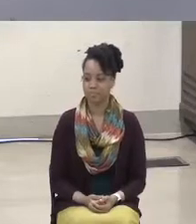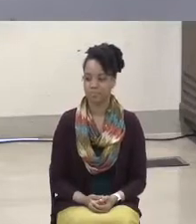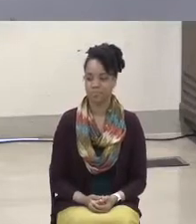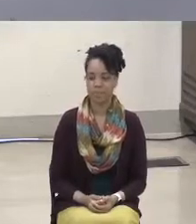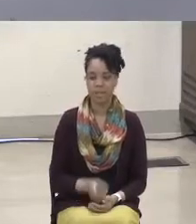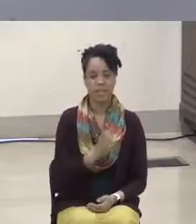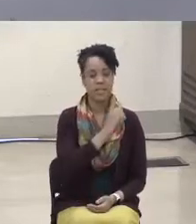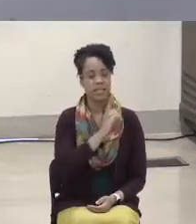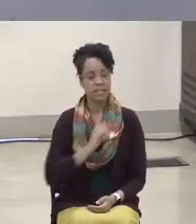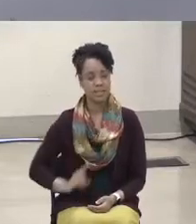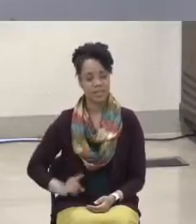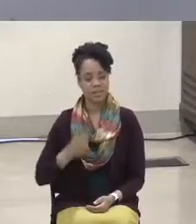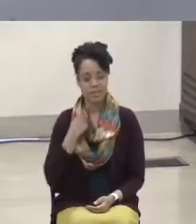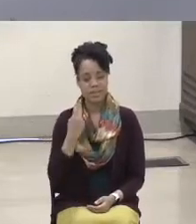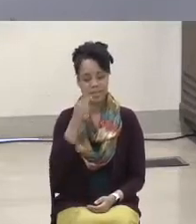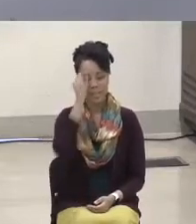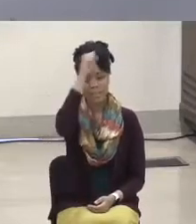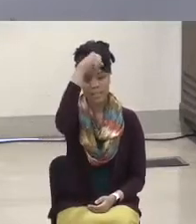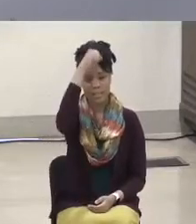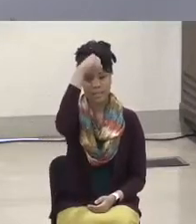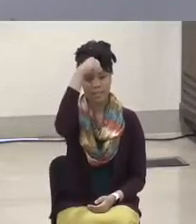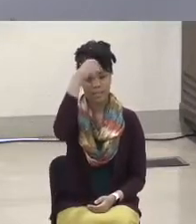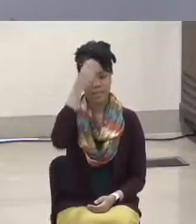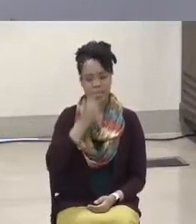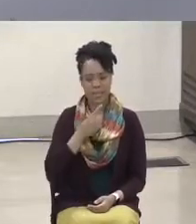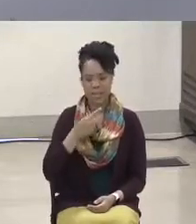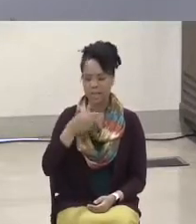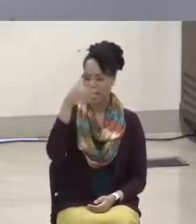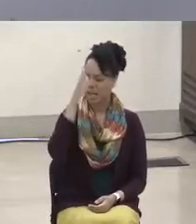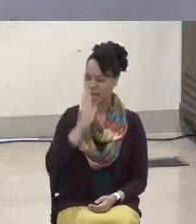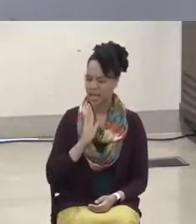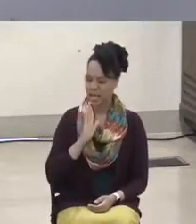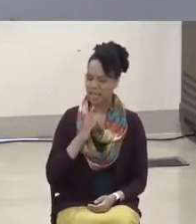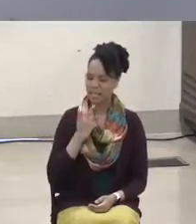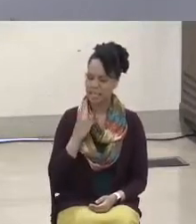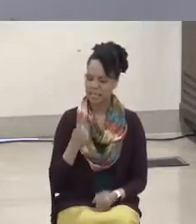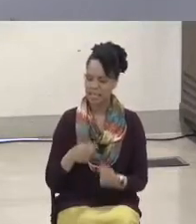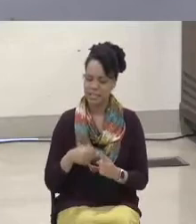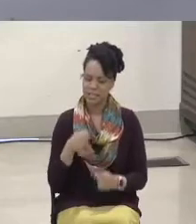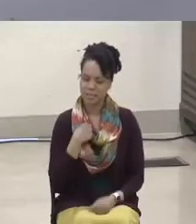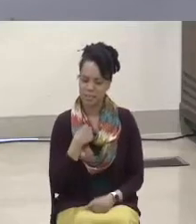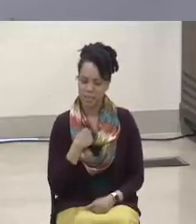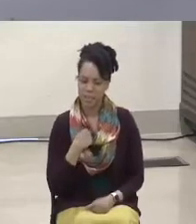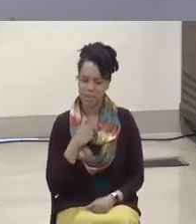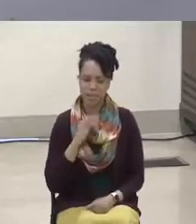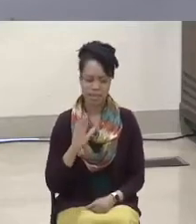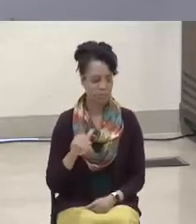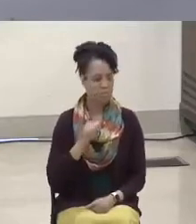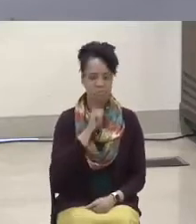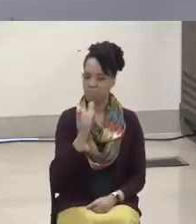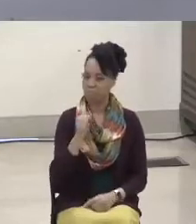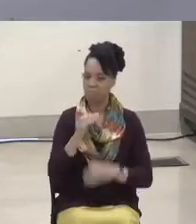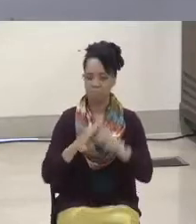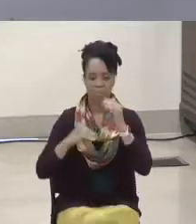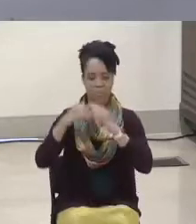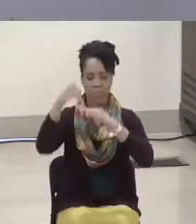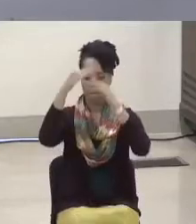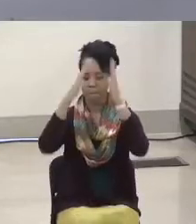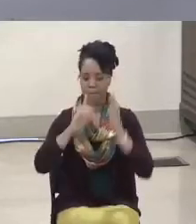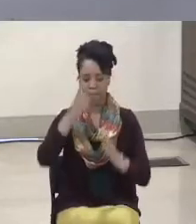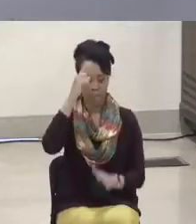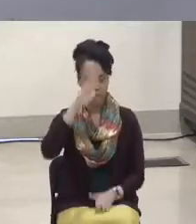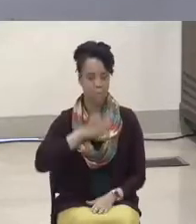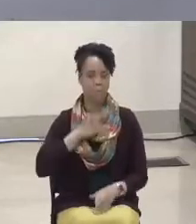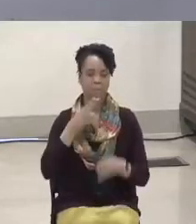David was telling Solomon that God said unto me, thou shalt not build a house for my